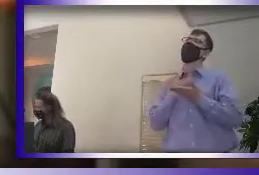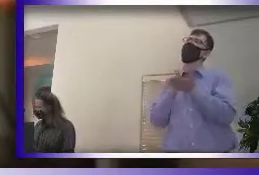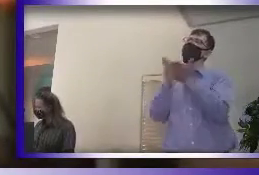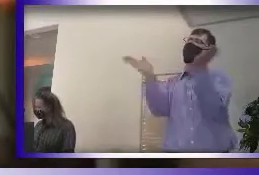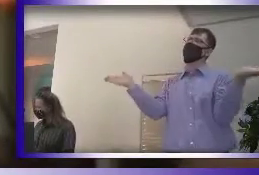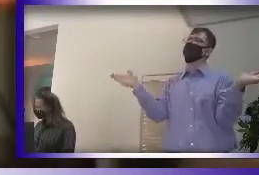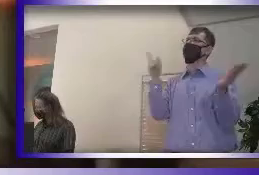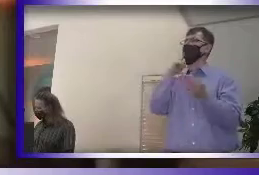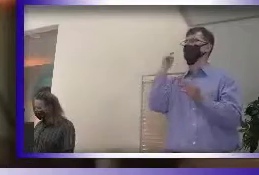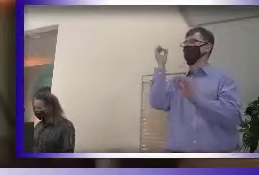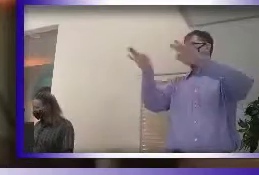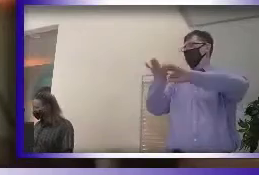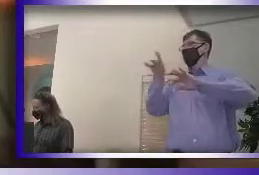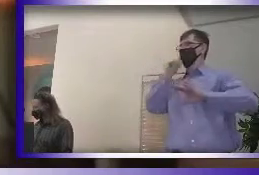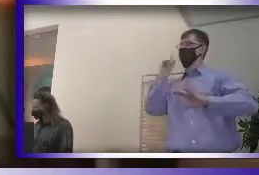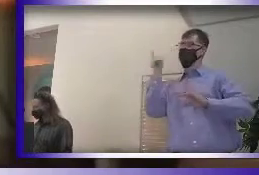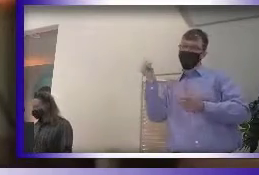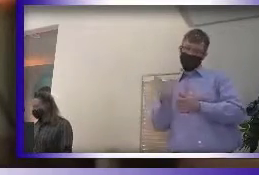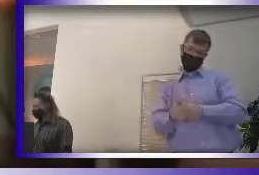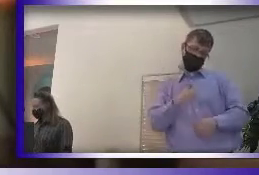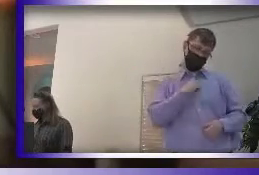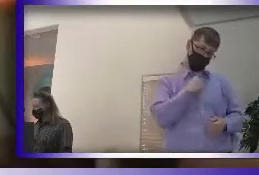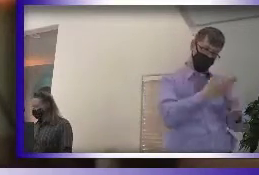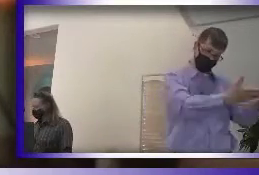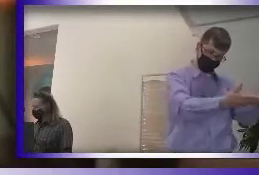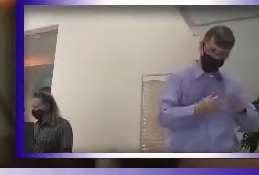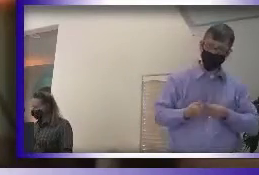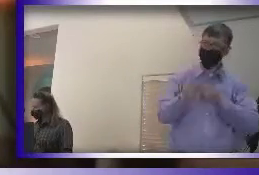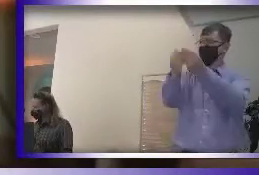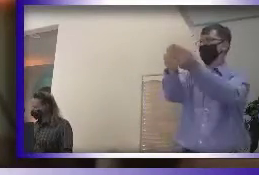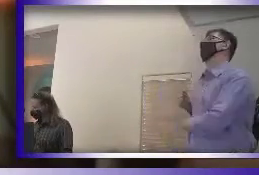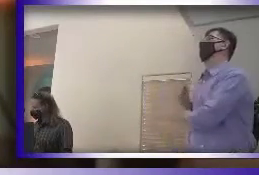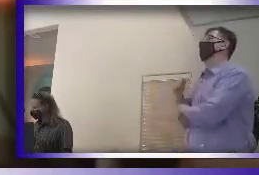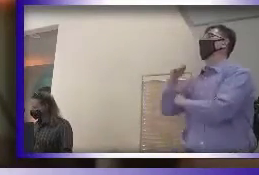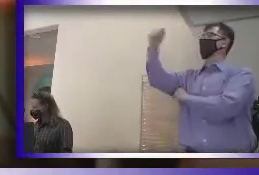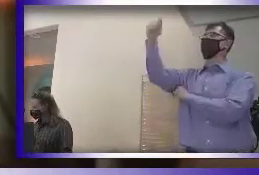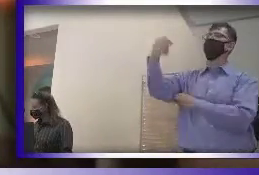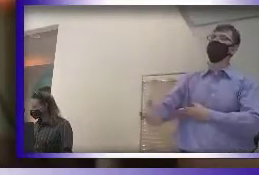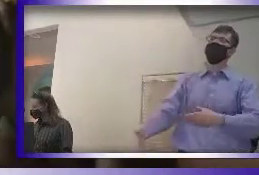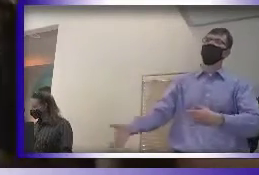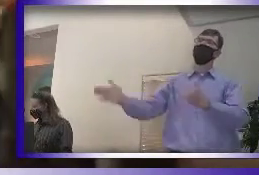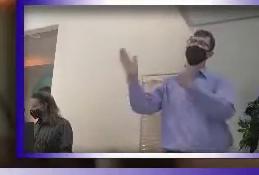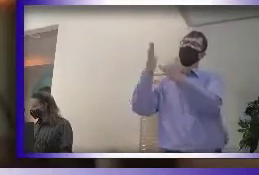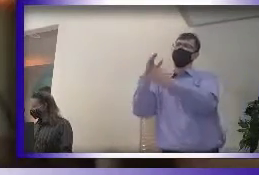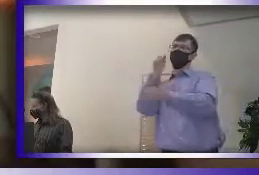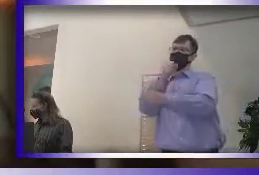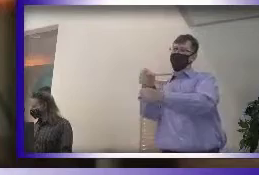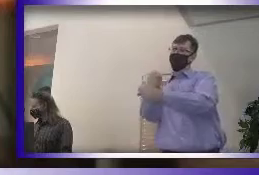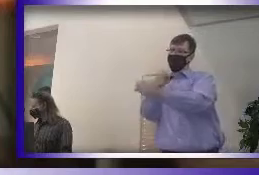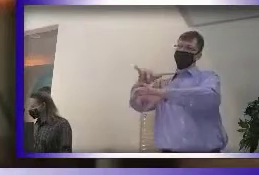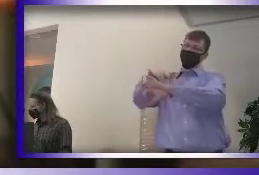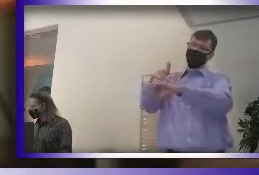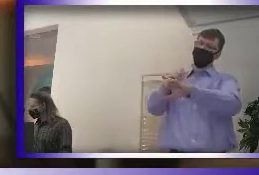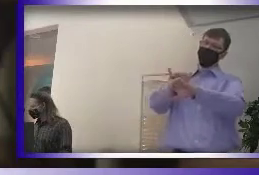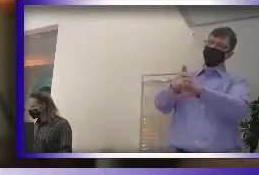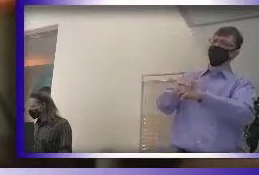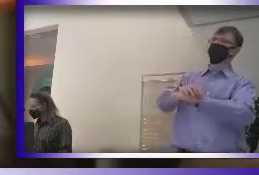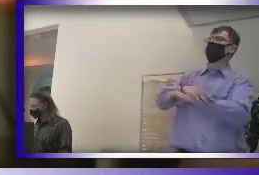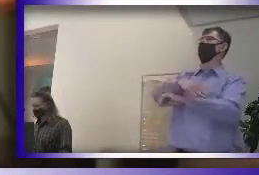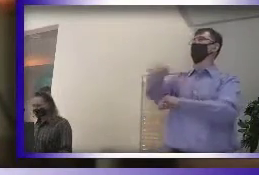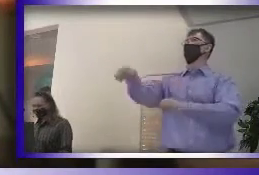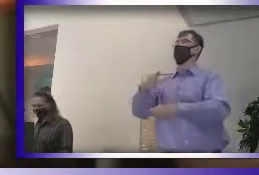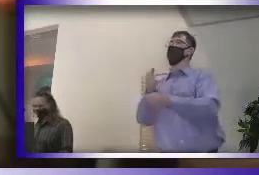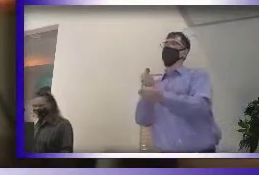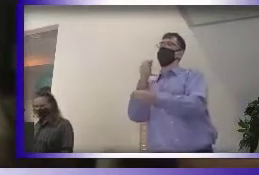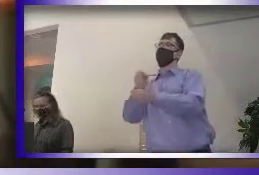creating this world that works for everyone. That is absolute love. That is perfect peace. That is power.